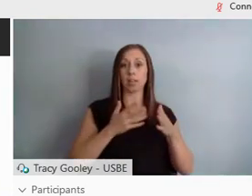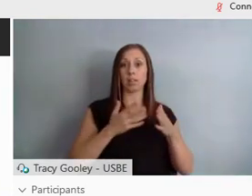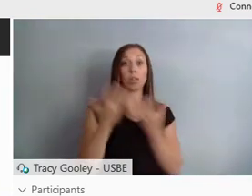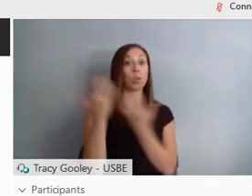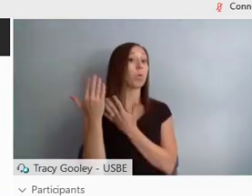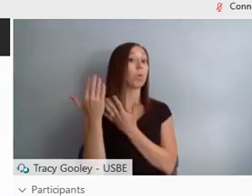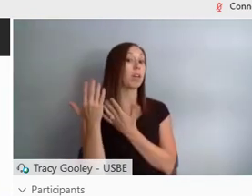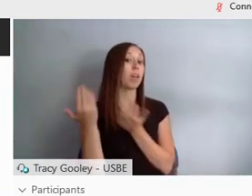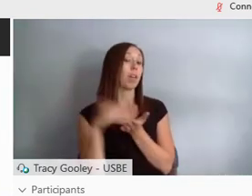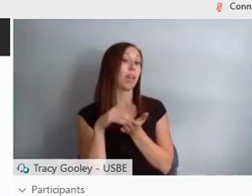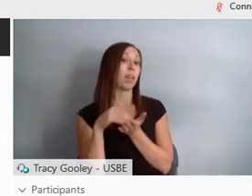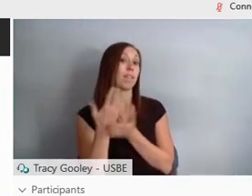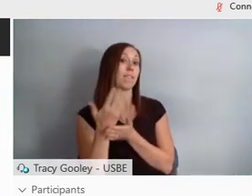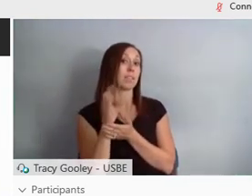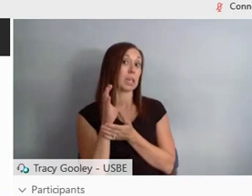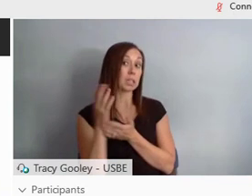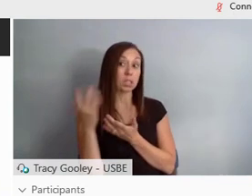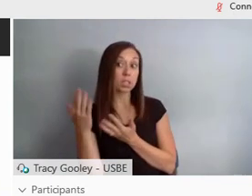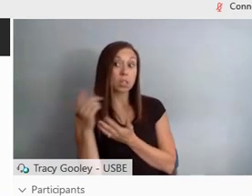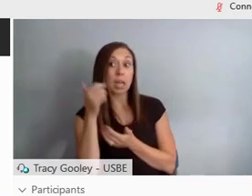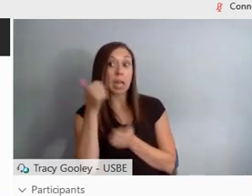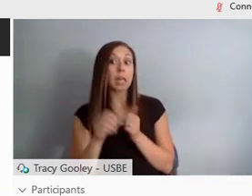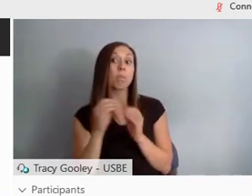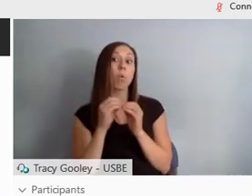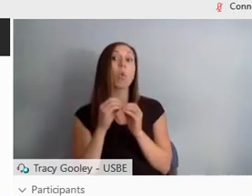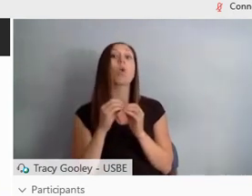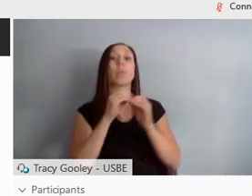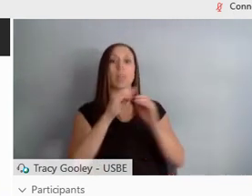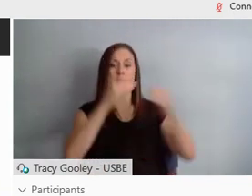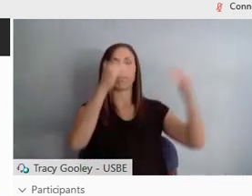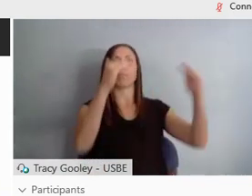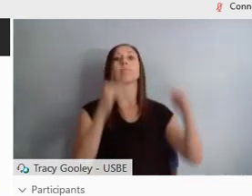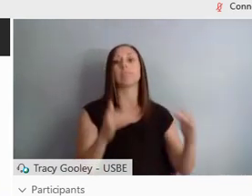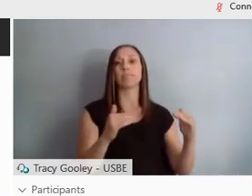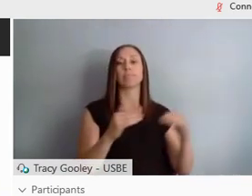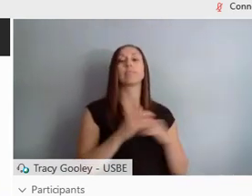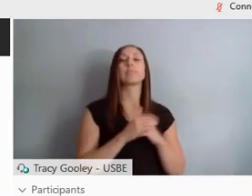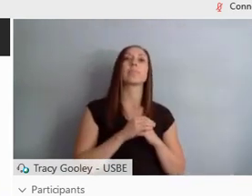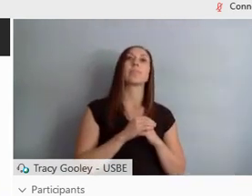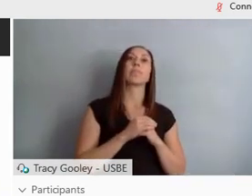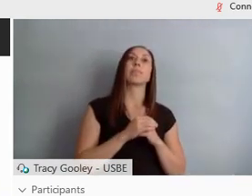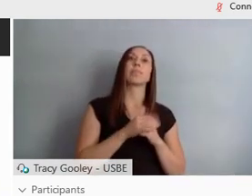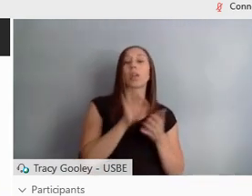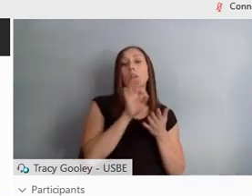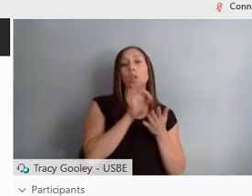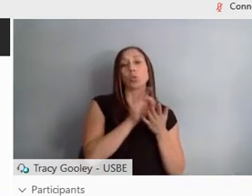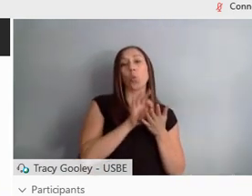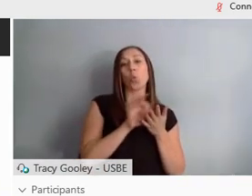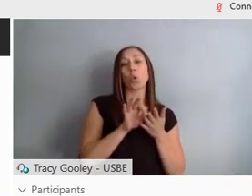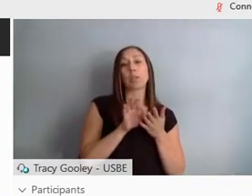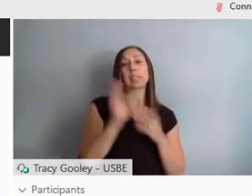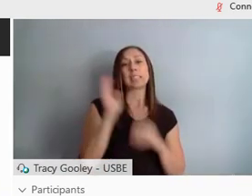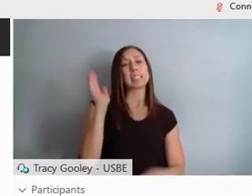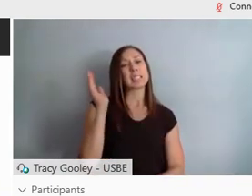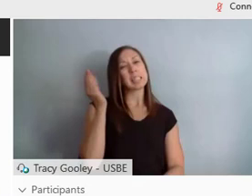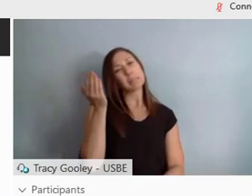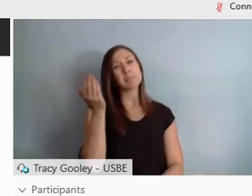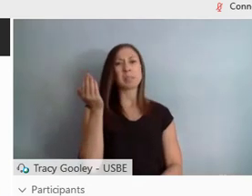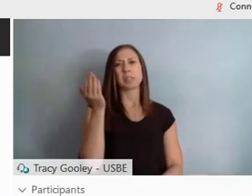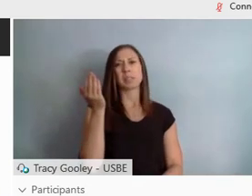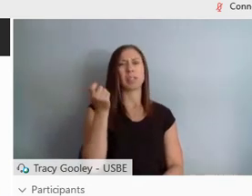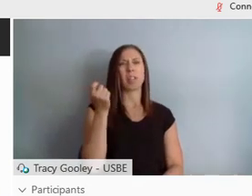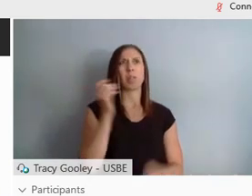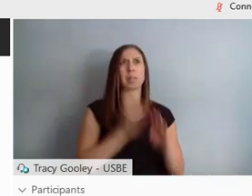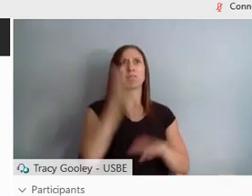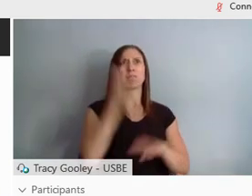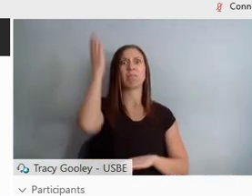more seconds before you move on. Okay? The scoring of this item might seem like it's a little bit